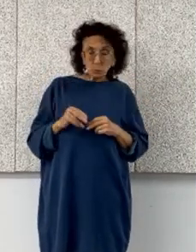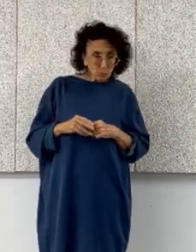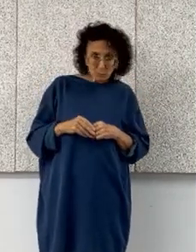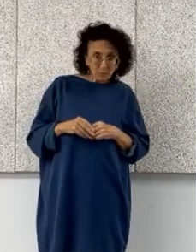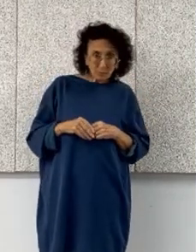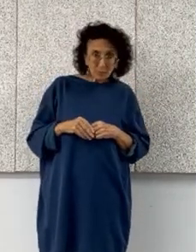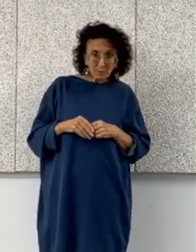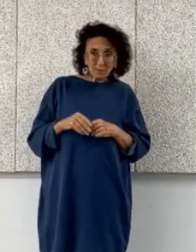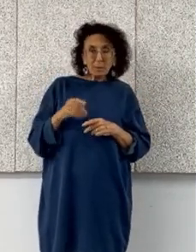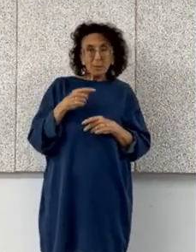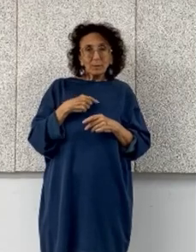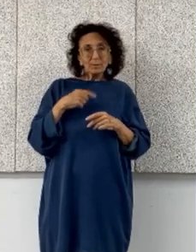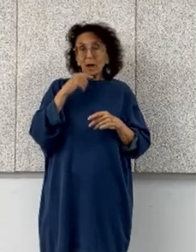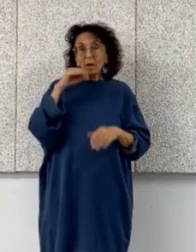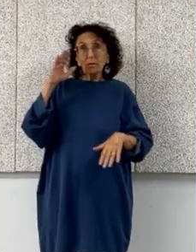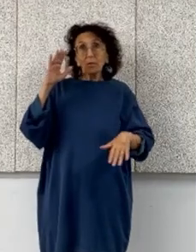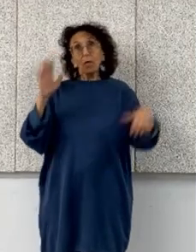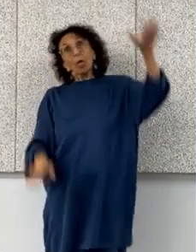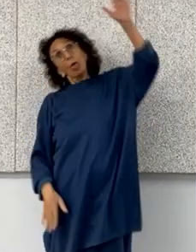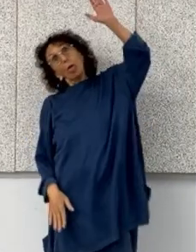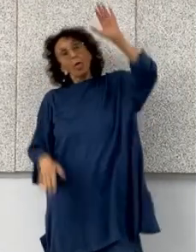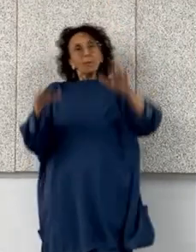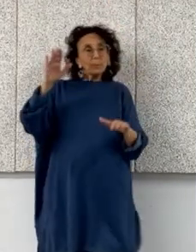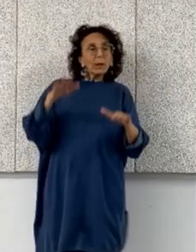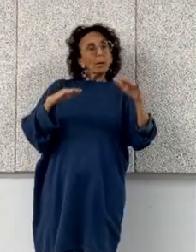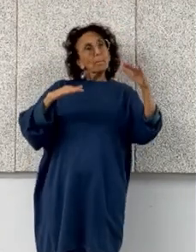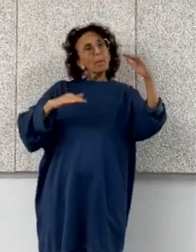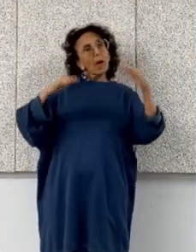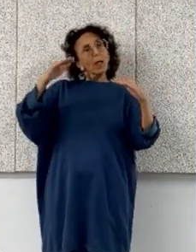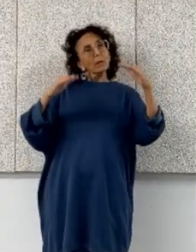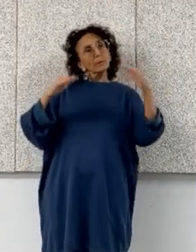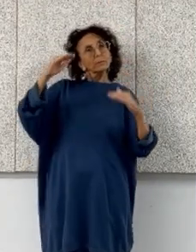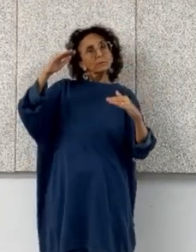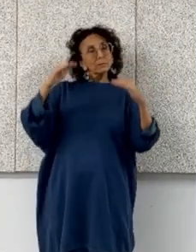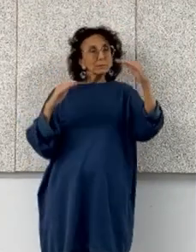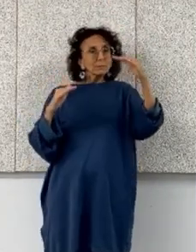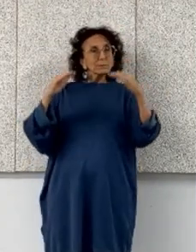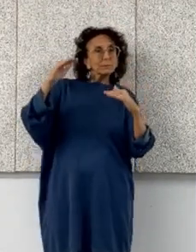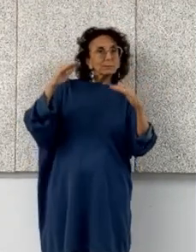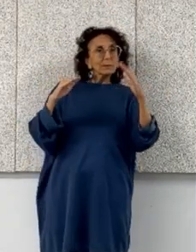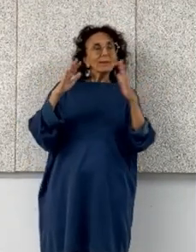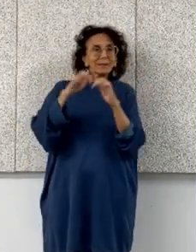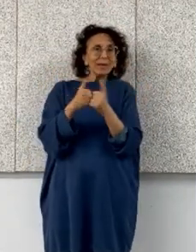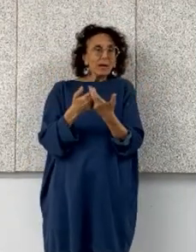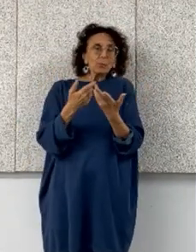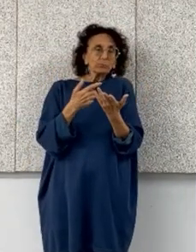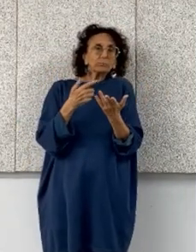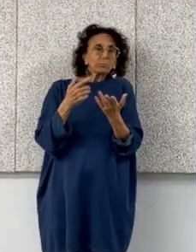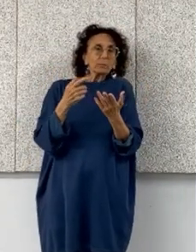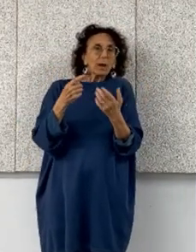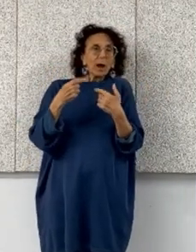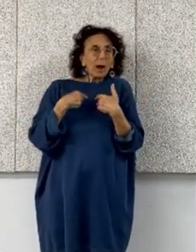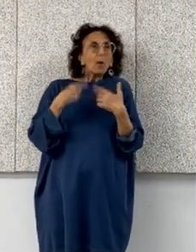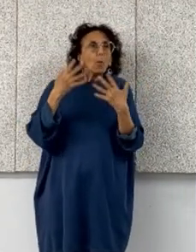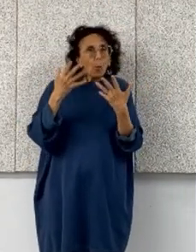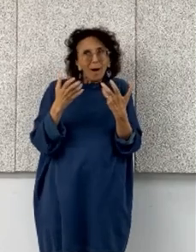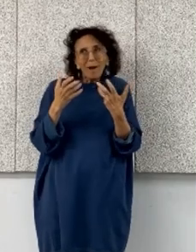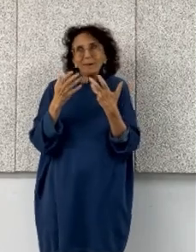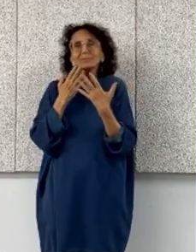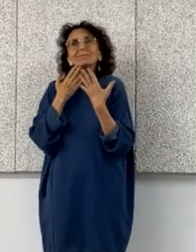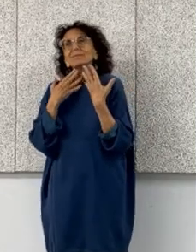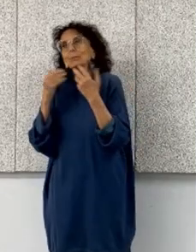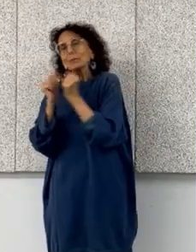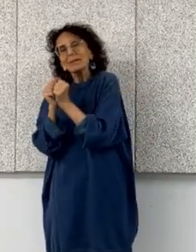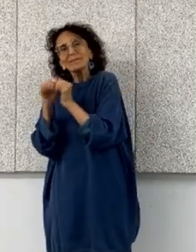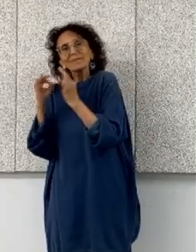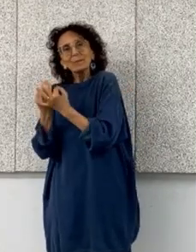a satisfying balance, but some kind of balance. So that's part of how I do it, is that I wanna go be with them. And I also